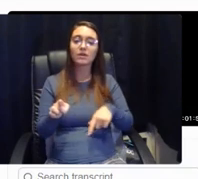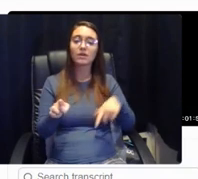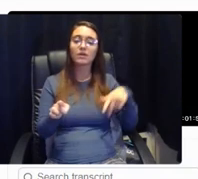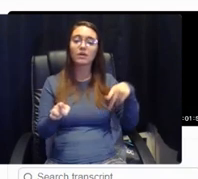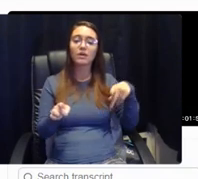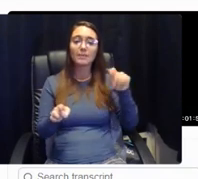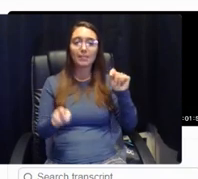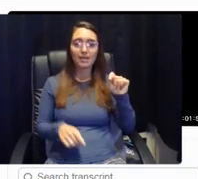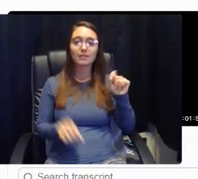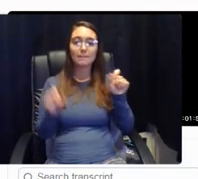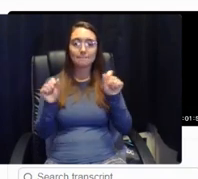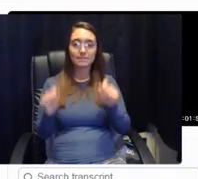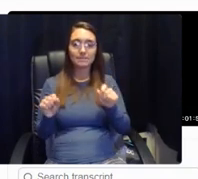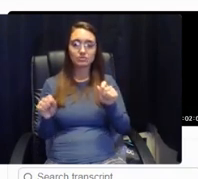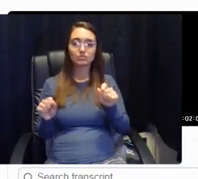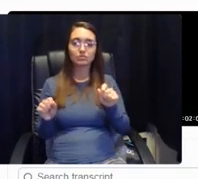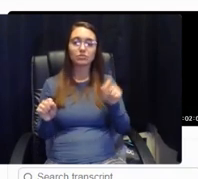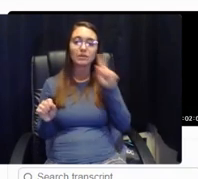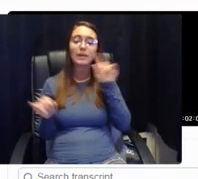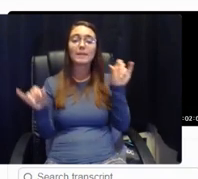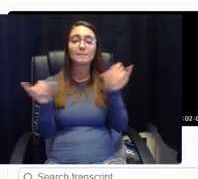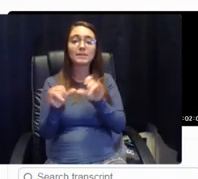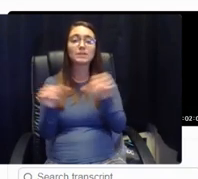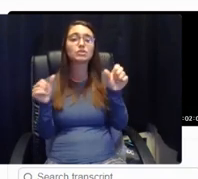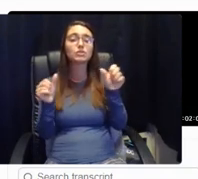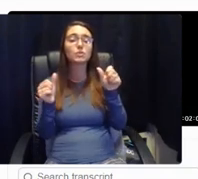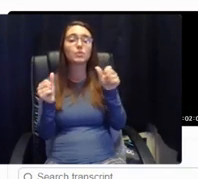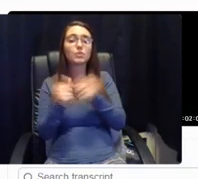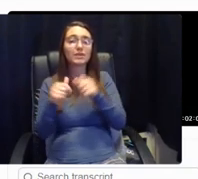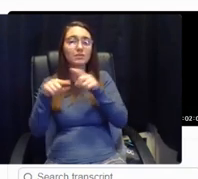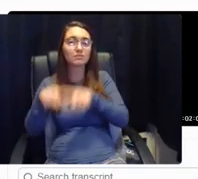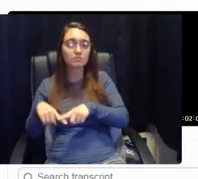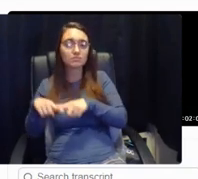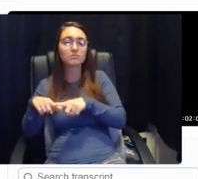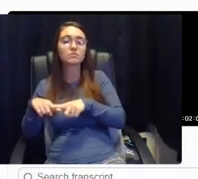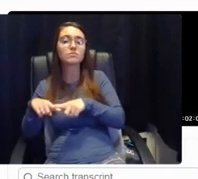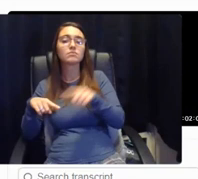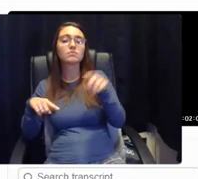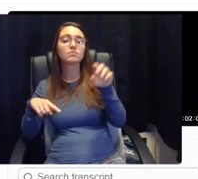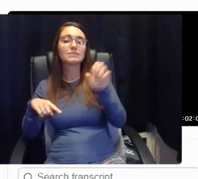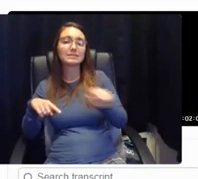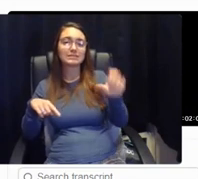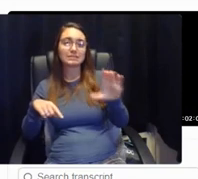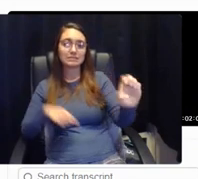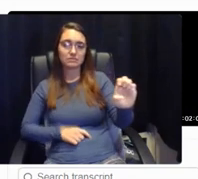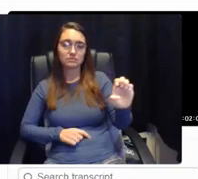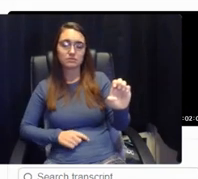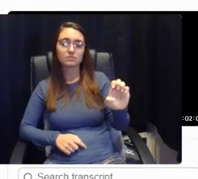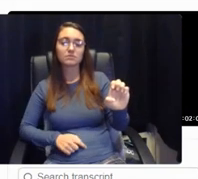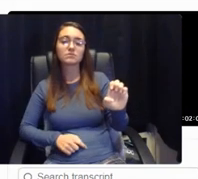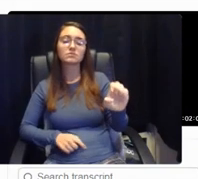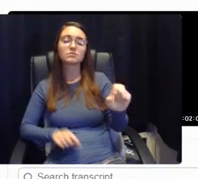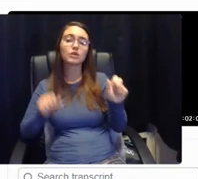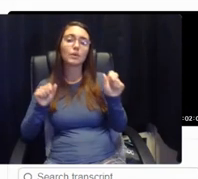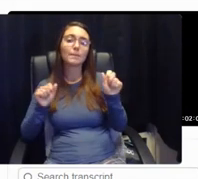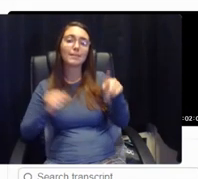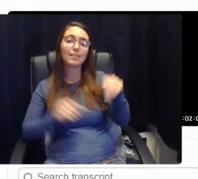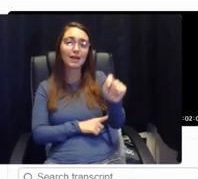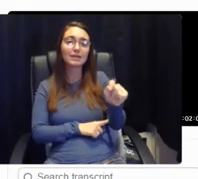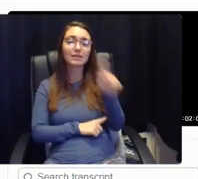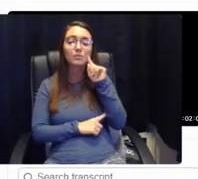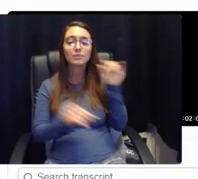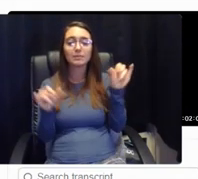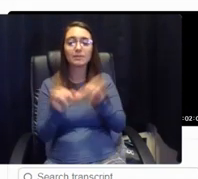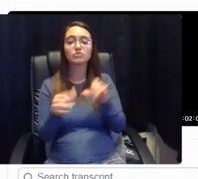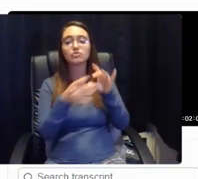platinum potential measured with respect to the standard Kalman electrodes. Platinum potential with respect to